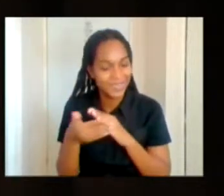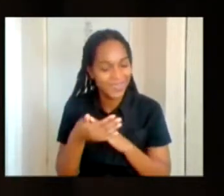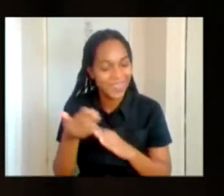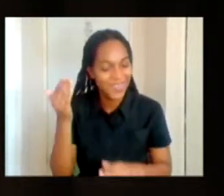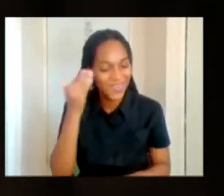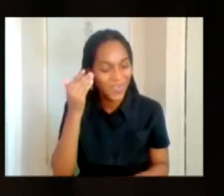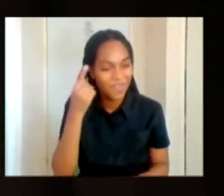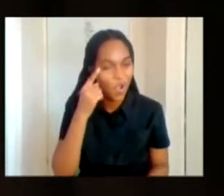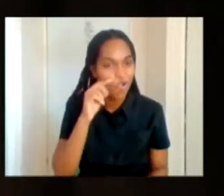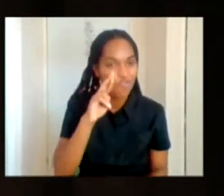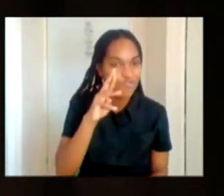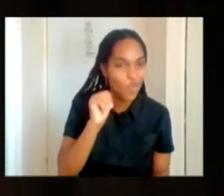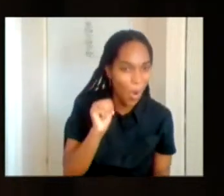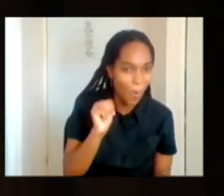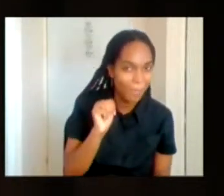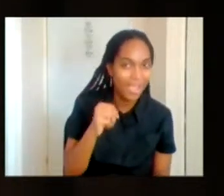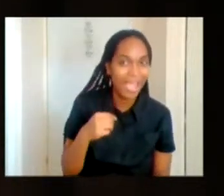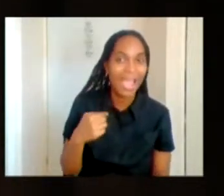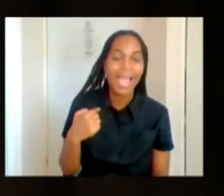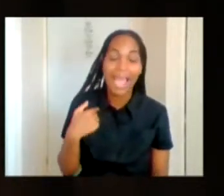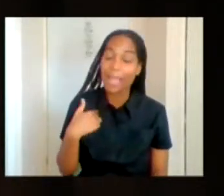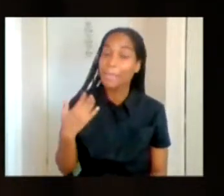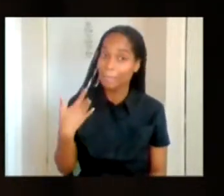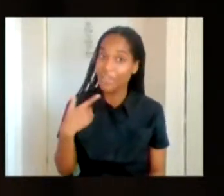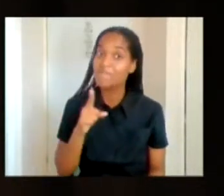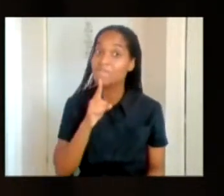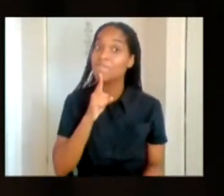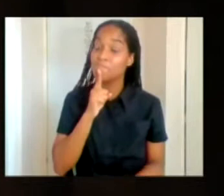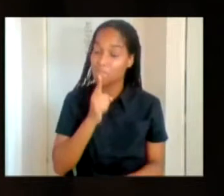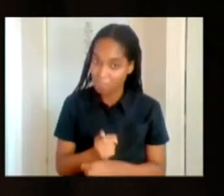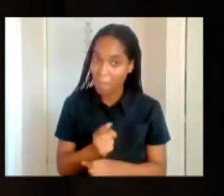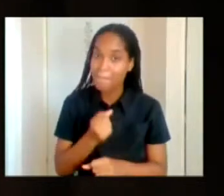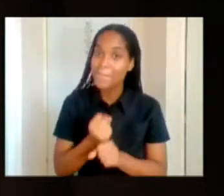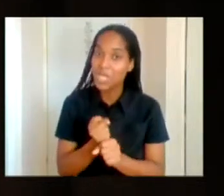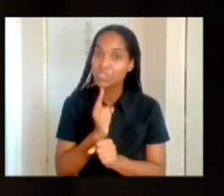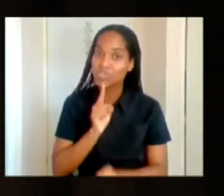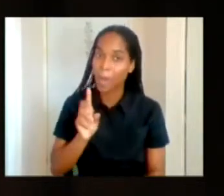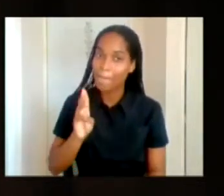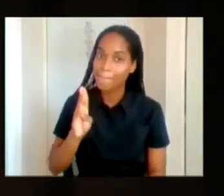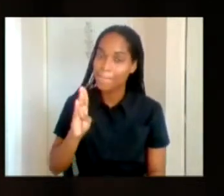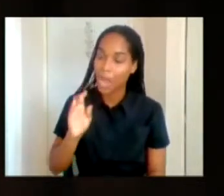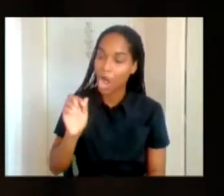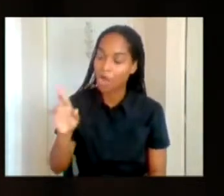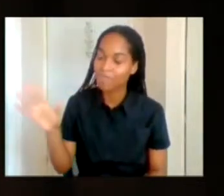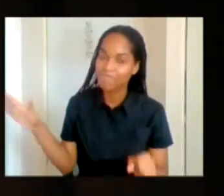rum, and I have assured that the bar is stocked full of it.